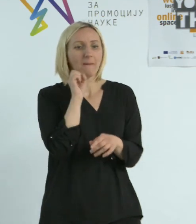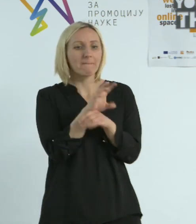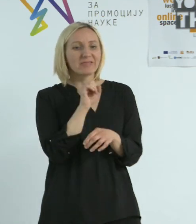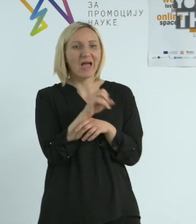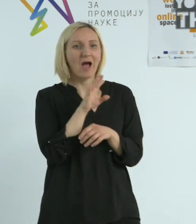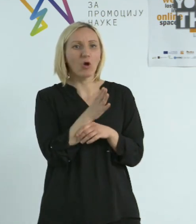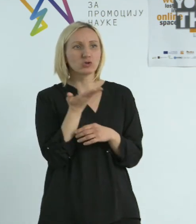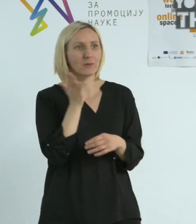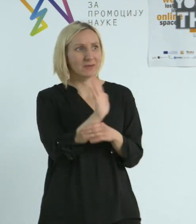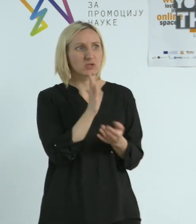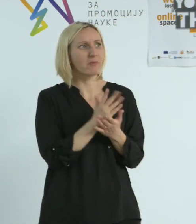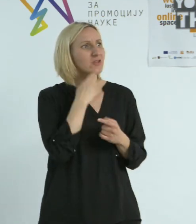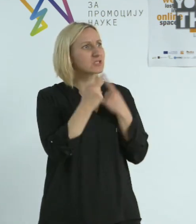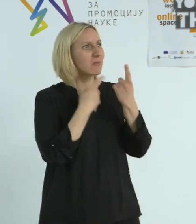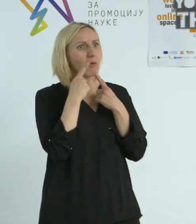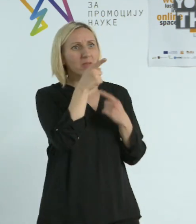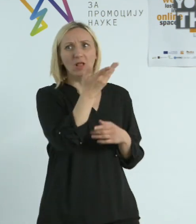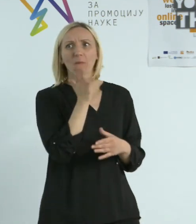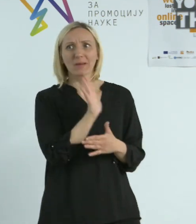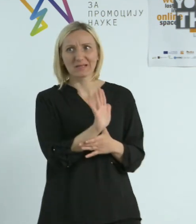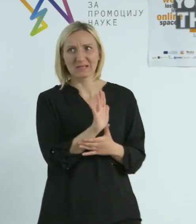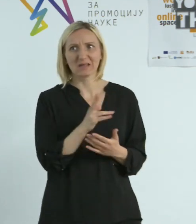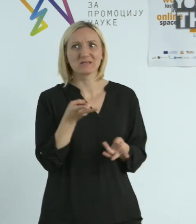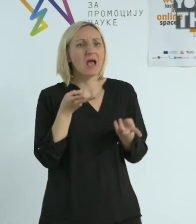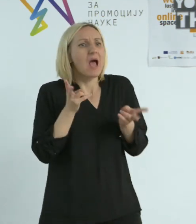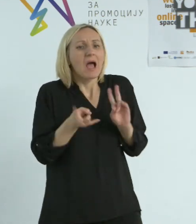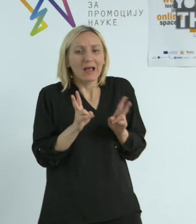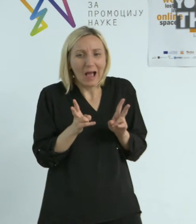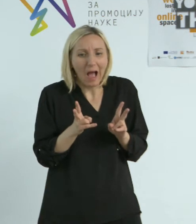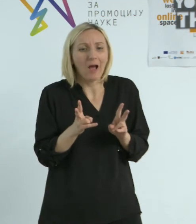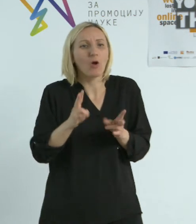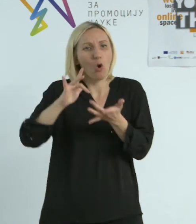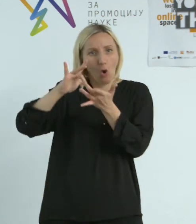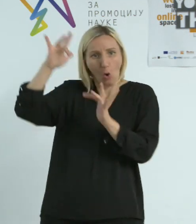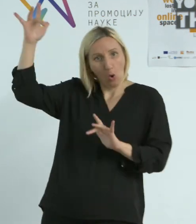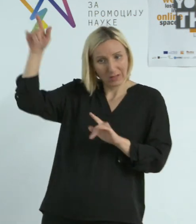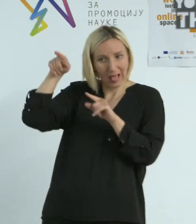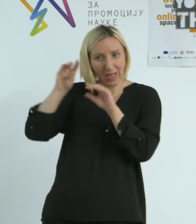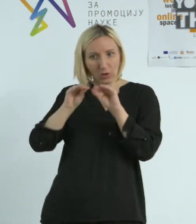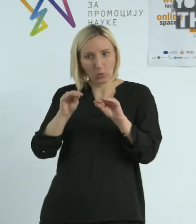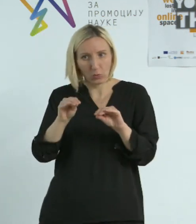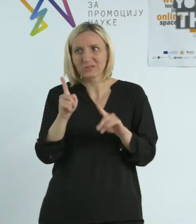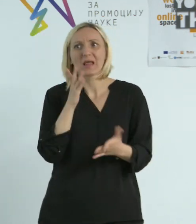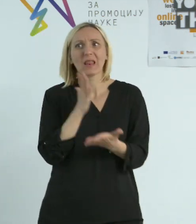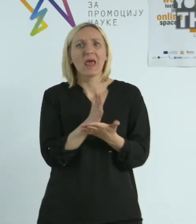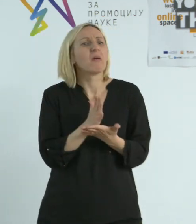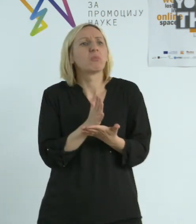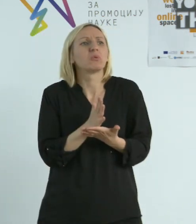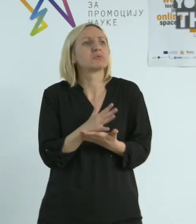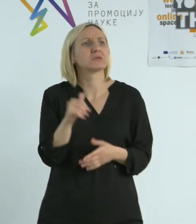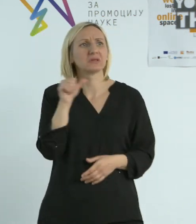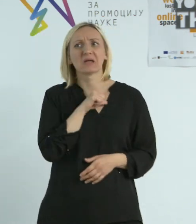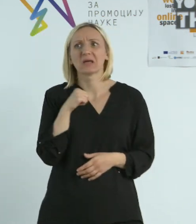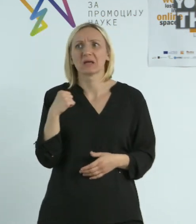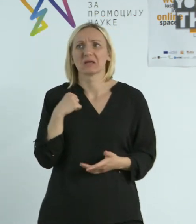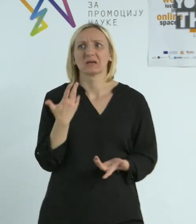the things that were already mentioned in these presentations before me. How to make online course, not to be just something,